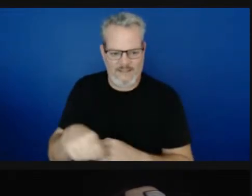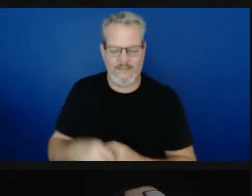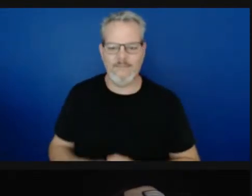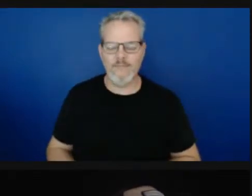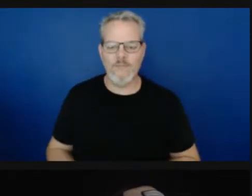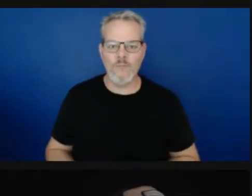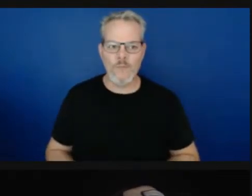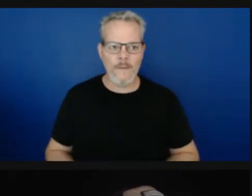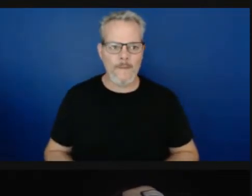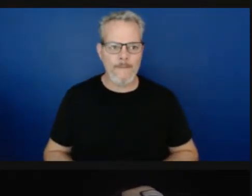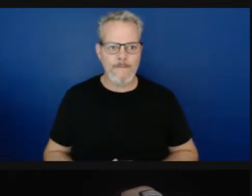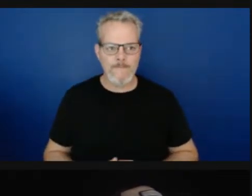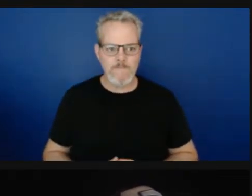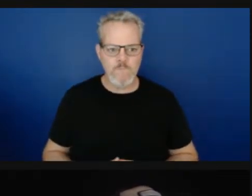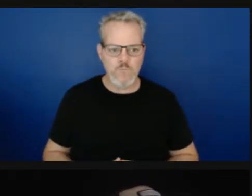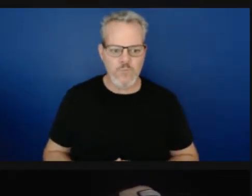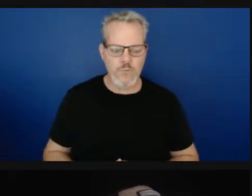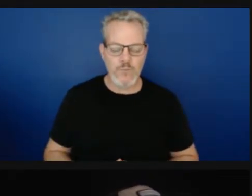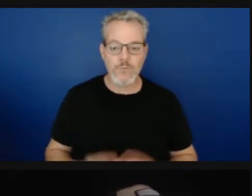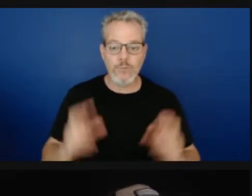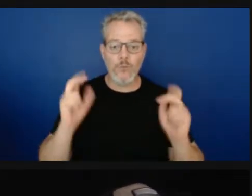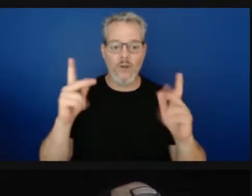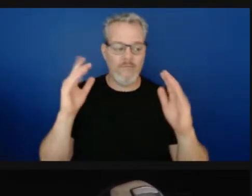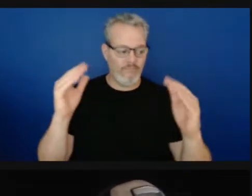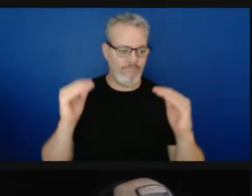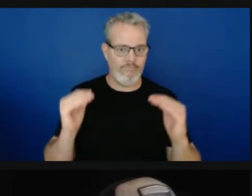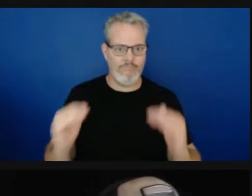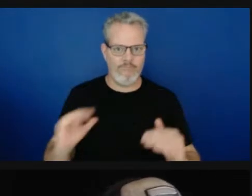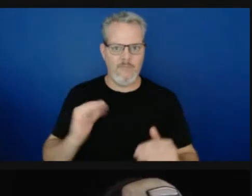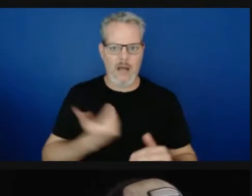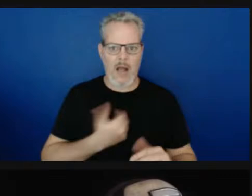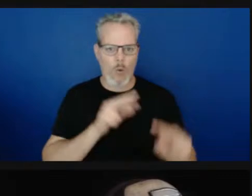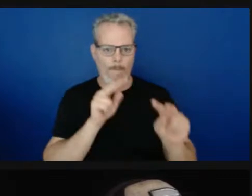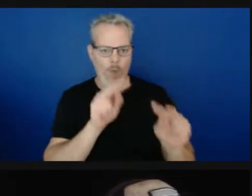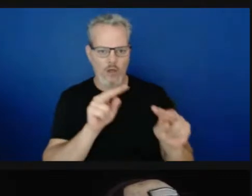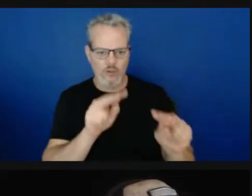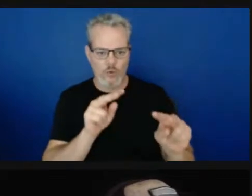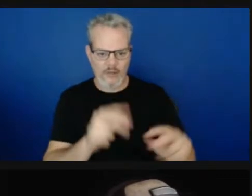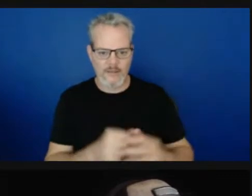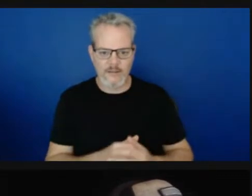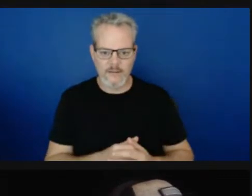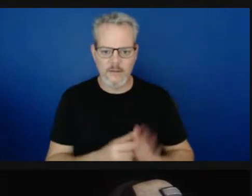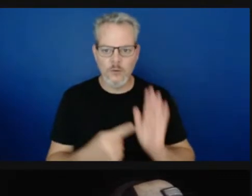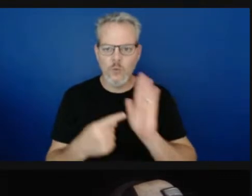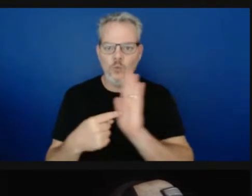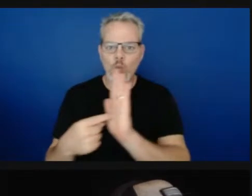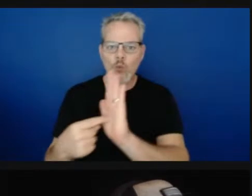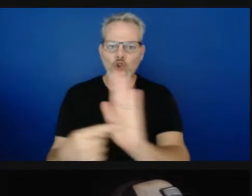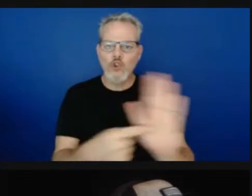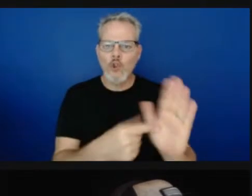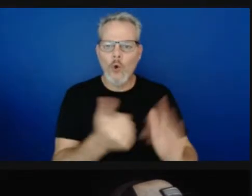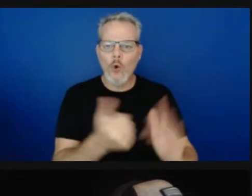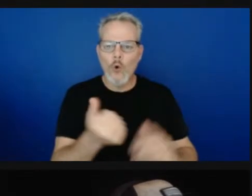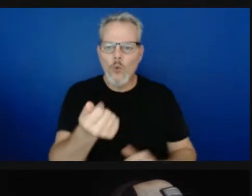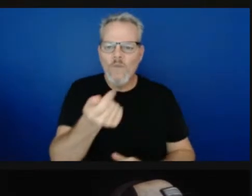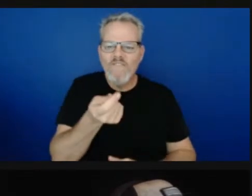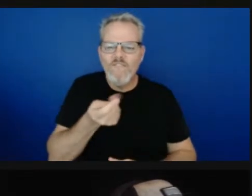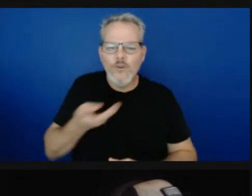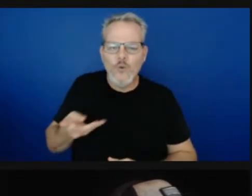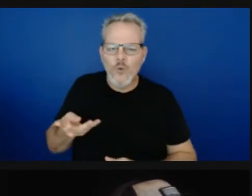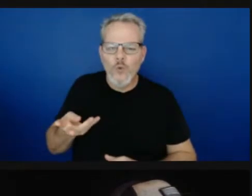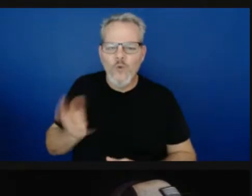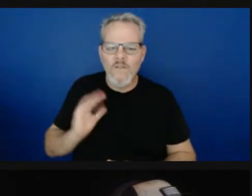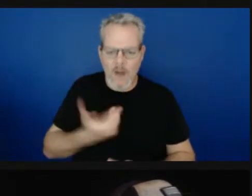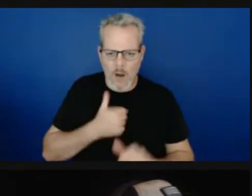Okay, let's move on to our monitoring. And we'll show you only a few of the